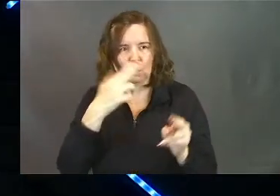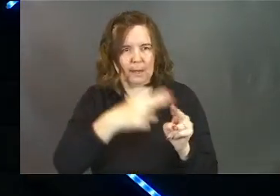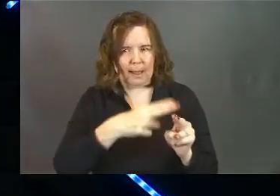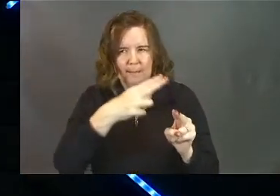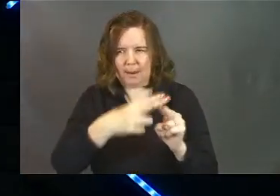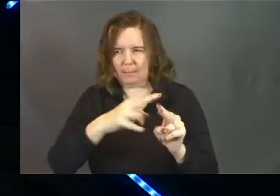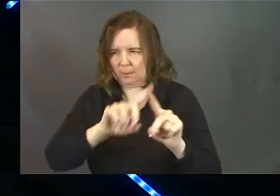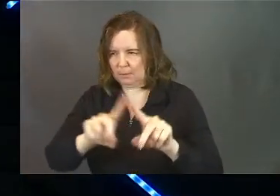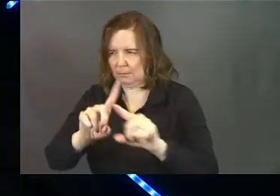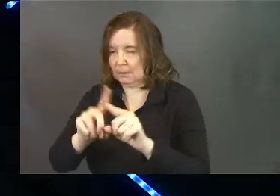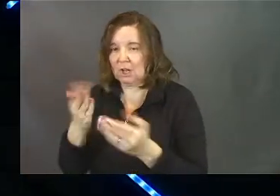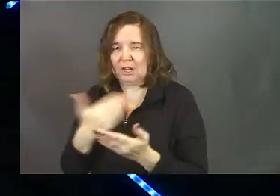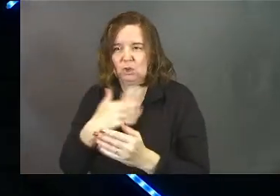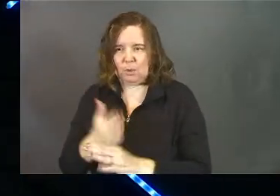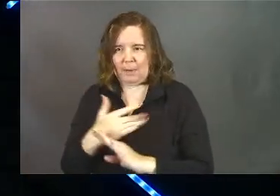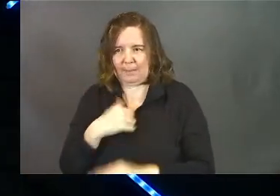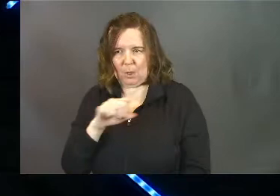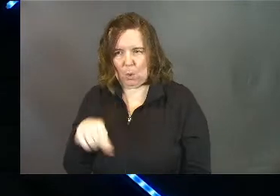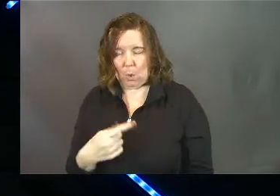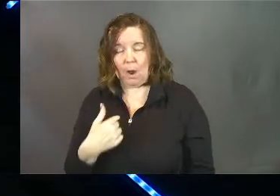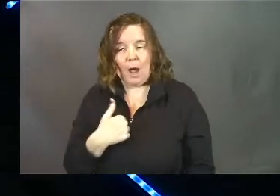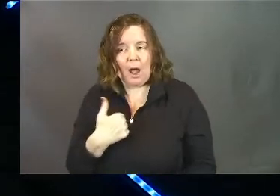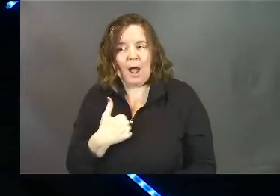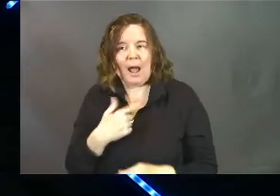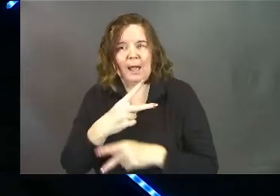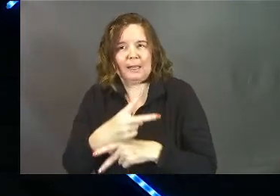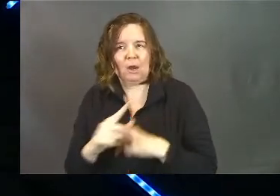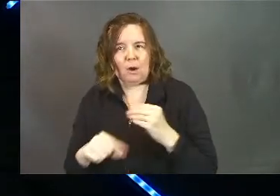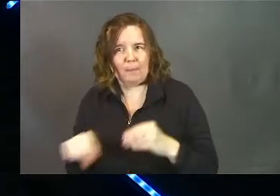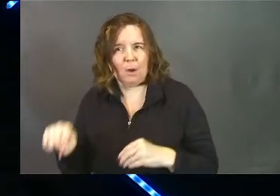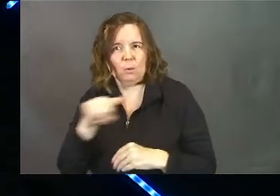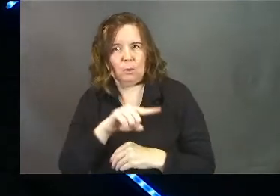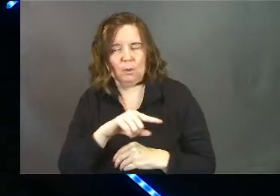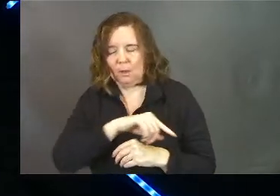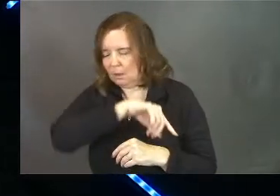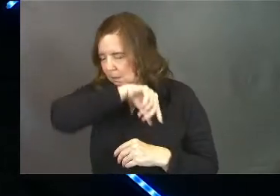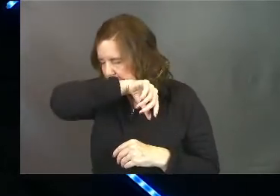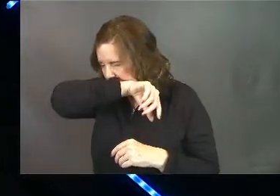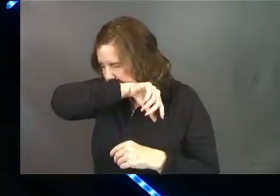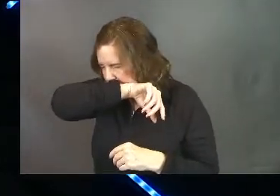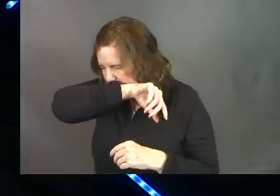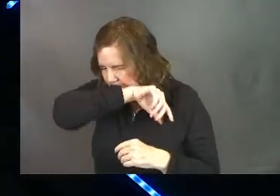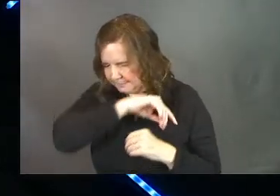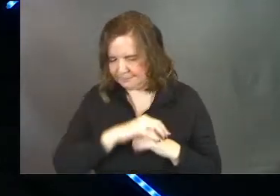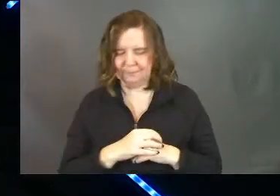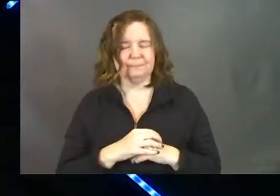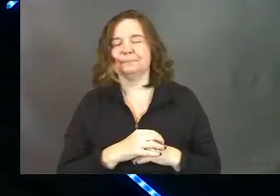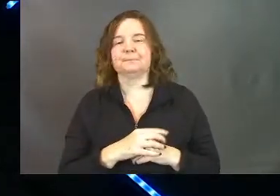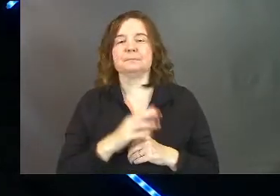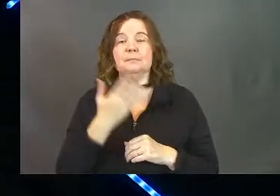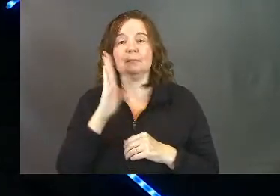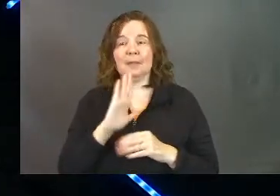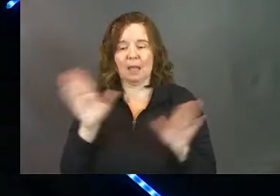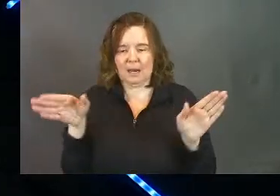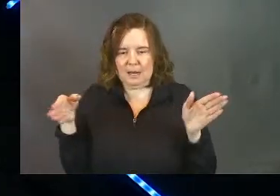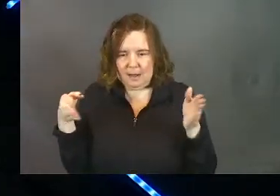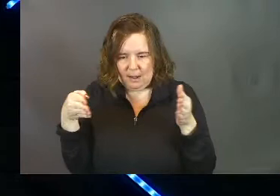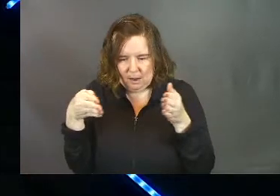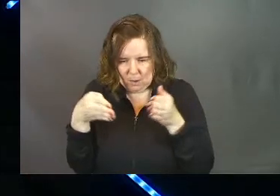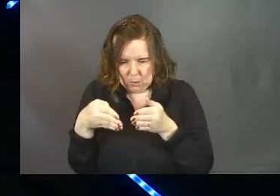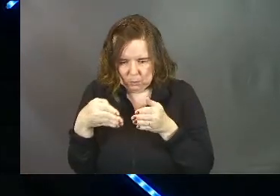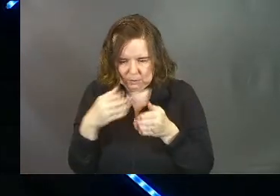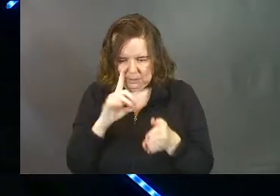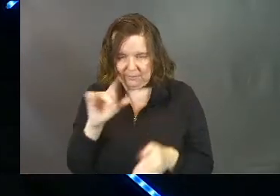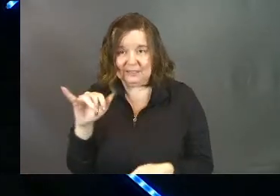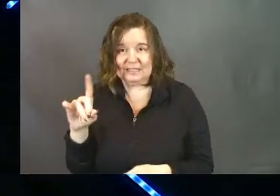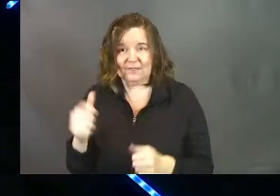name. You're not just here to protect me. Like I care about you. And so God narrows the focus of